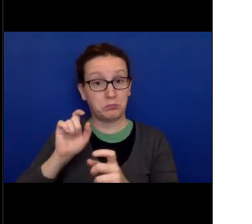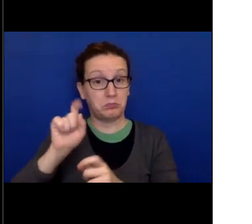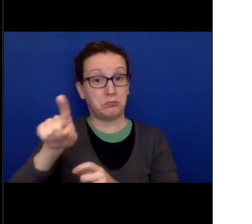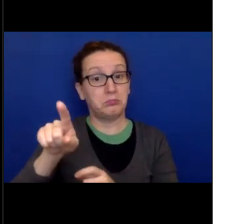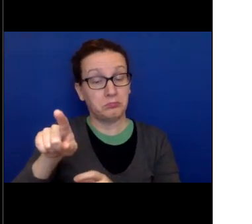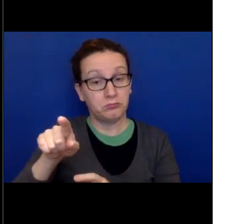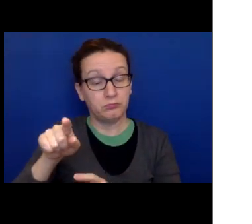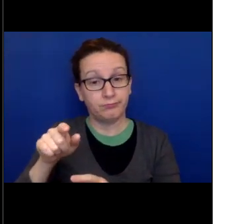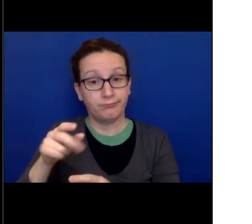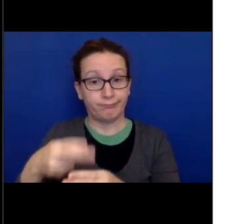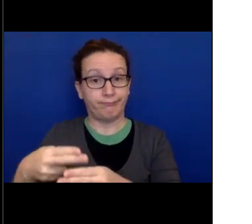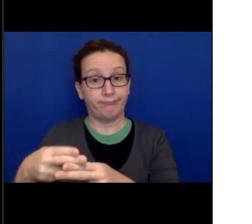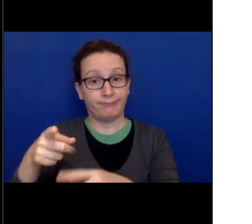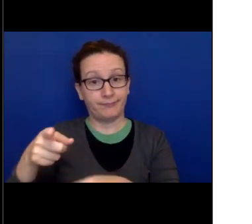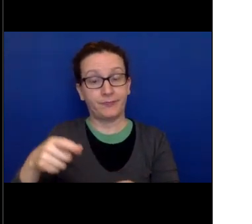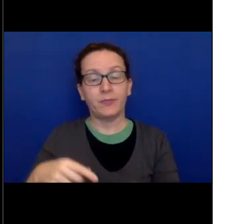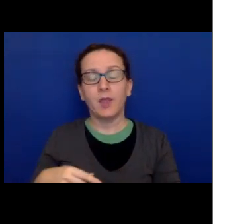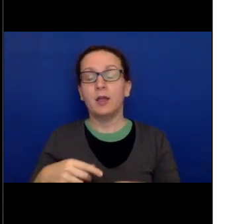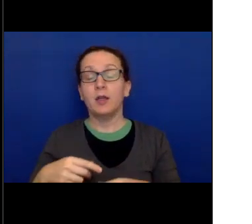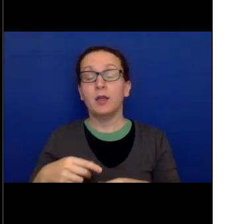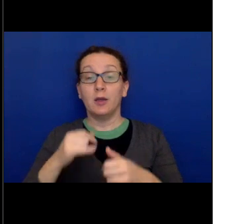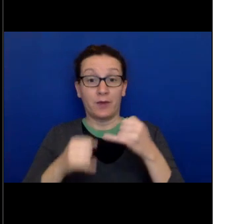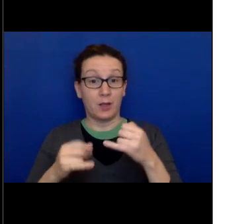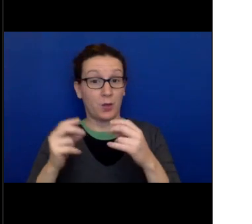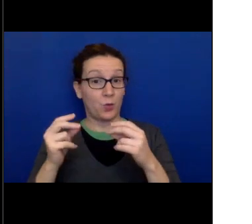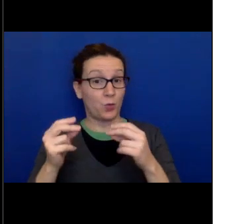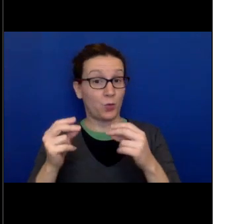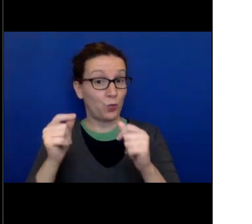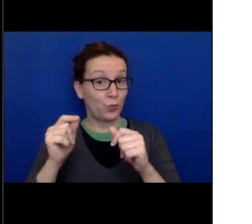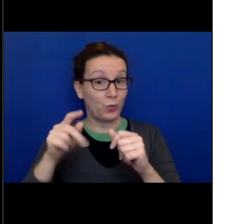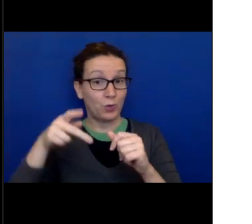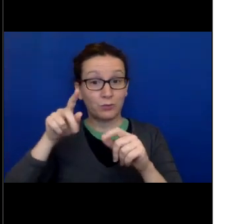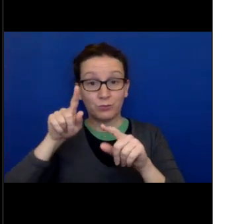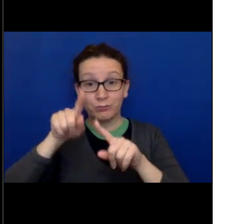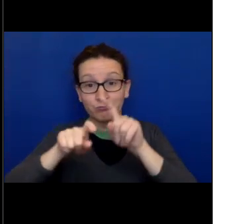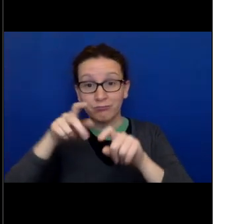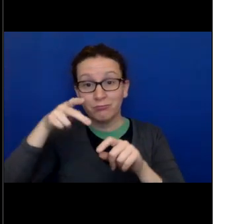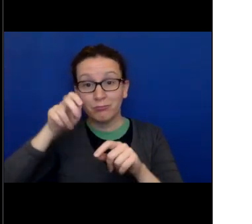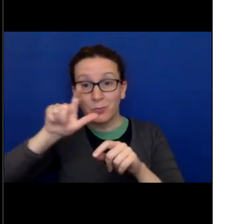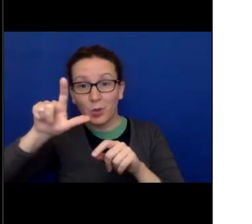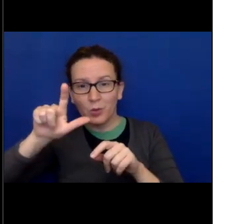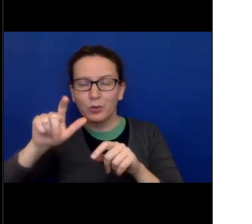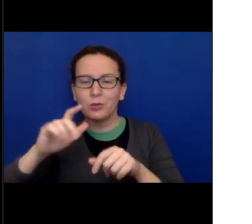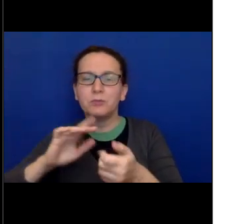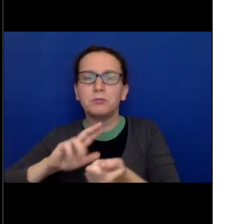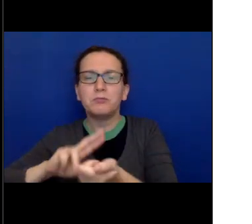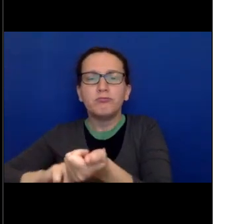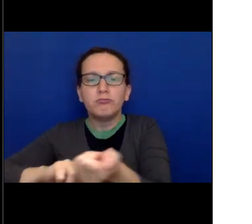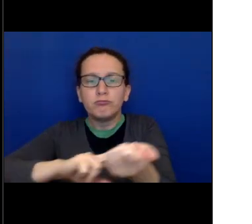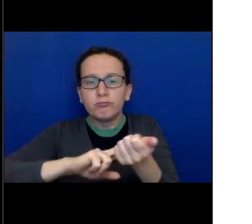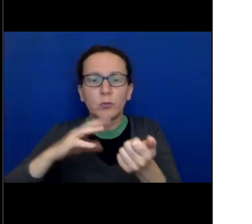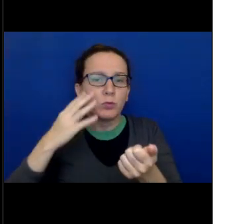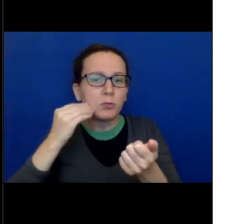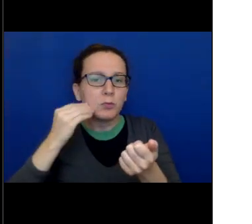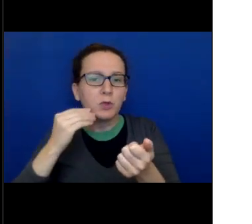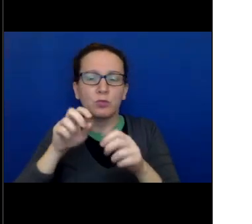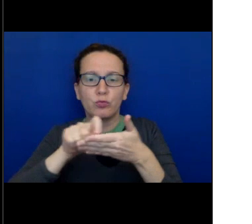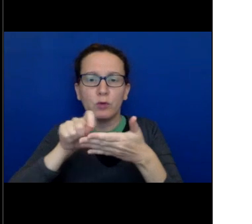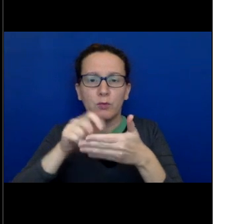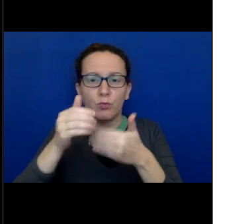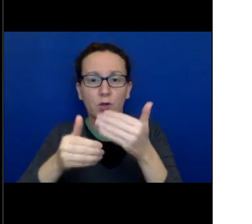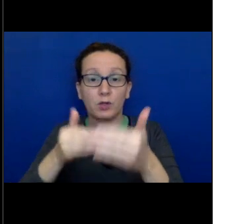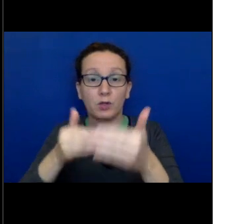Finally, I would like to run a very quick poll to help our panelists gauge your experience with the writing process. I'll start the